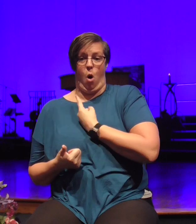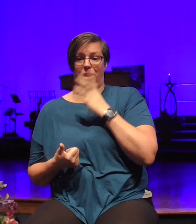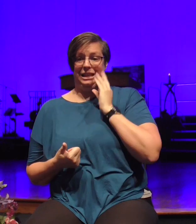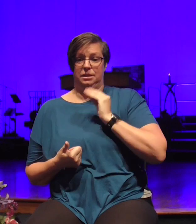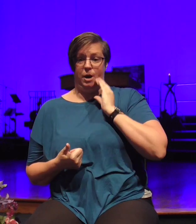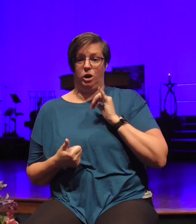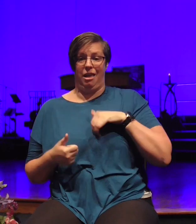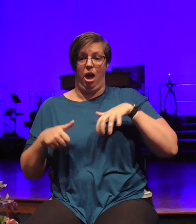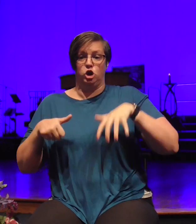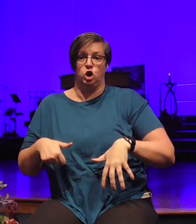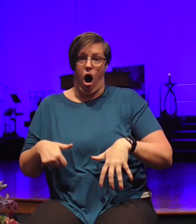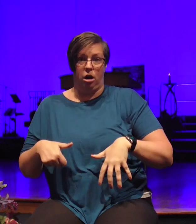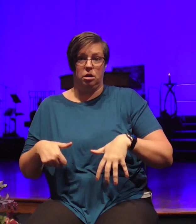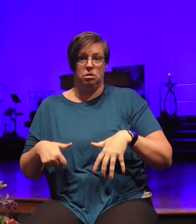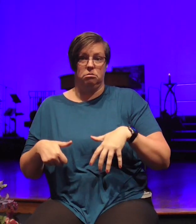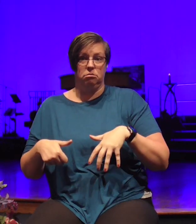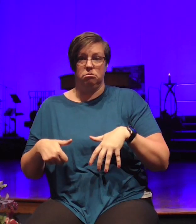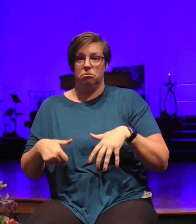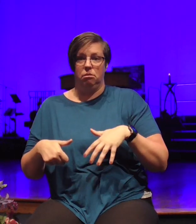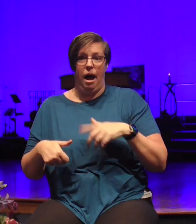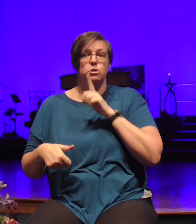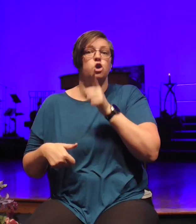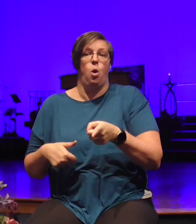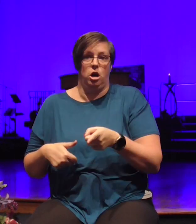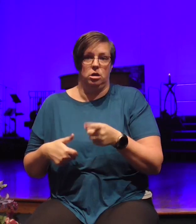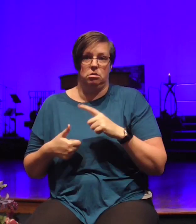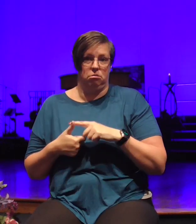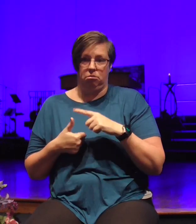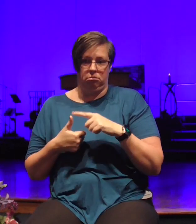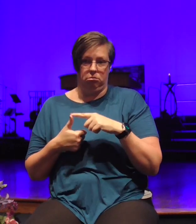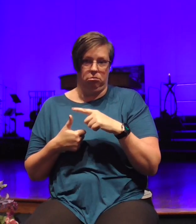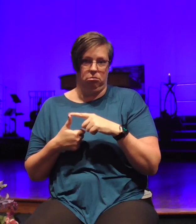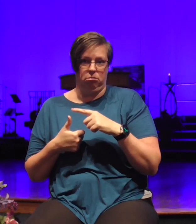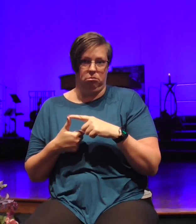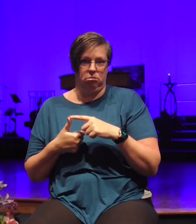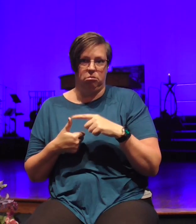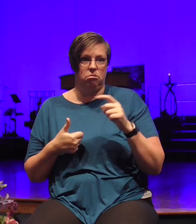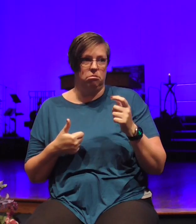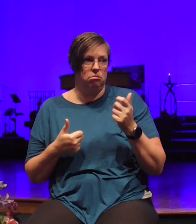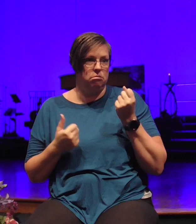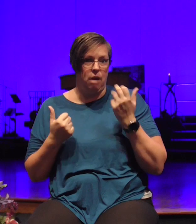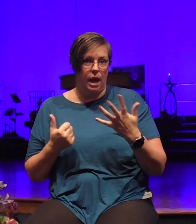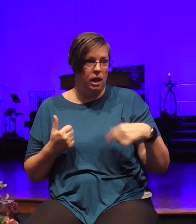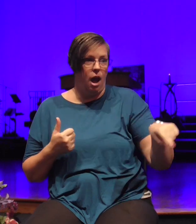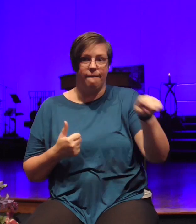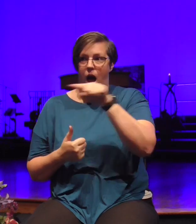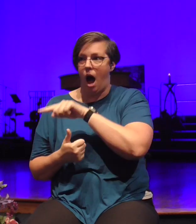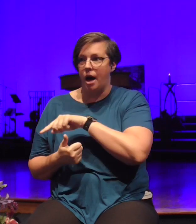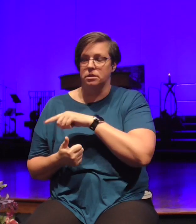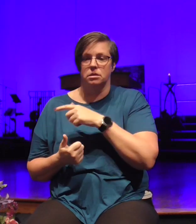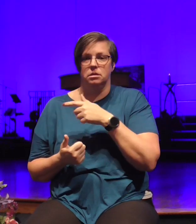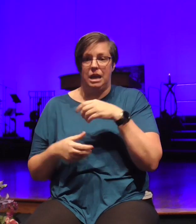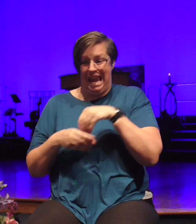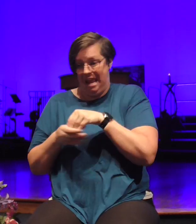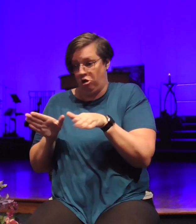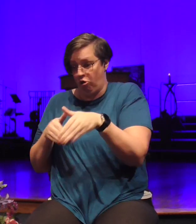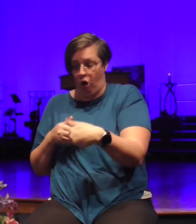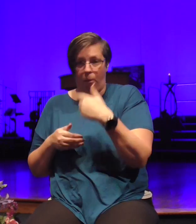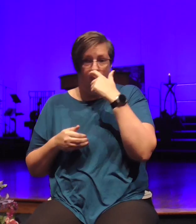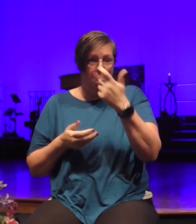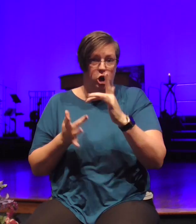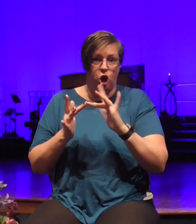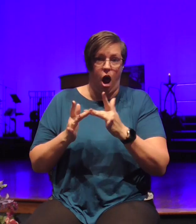kind of shock and trauma. I'm sure there are those of us in this room, watching online, who have been